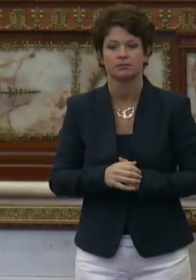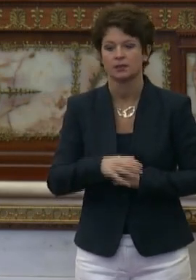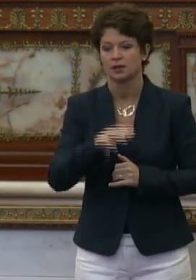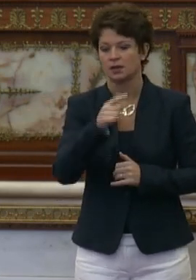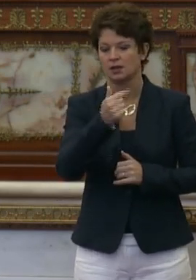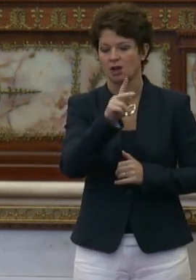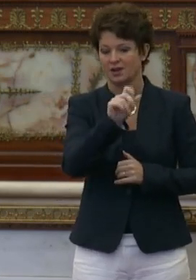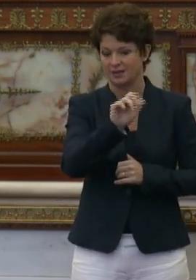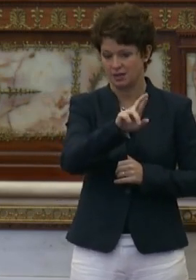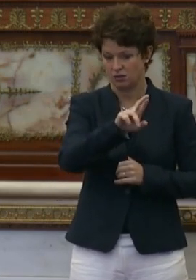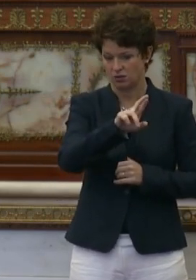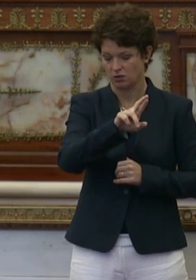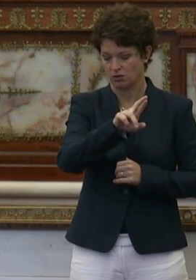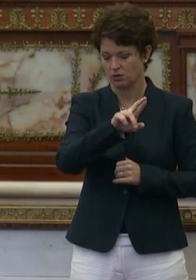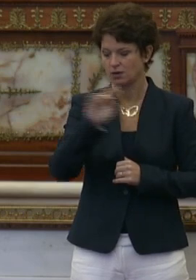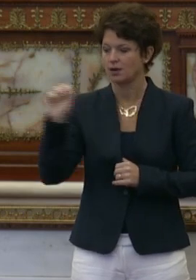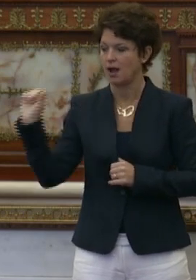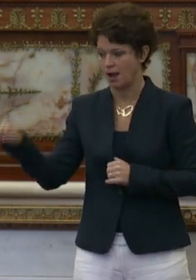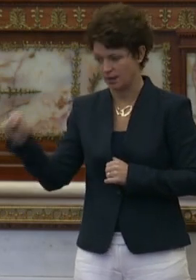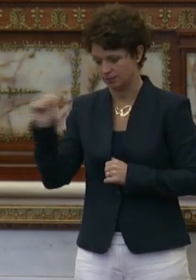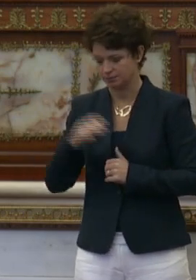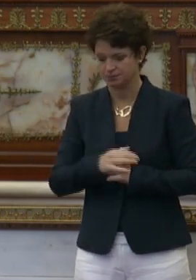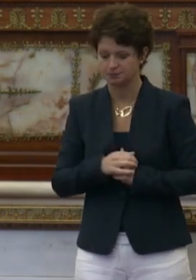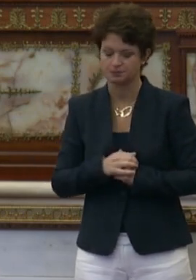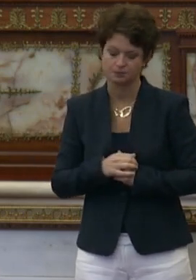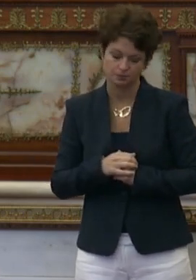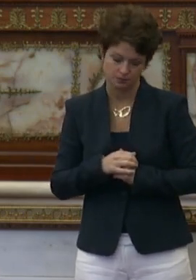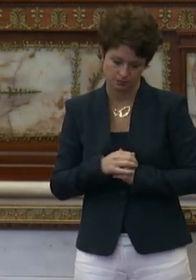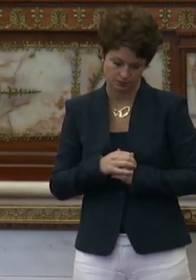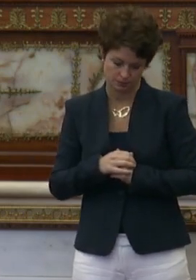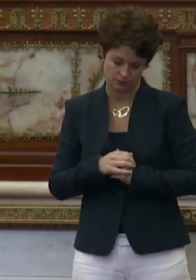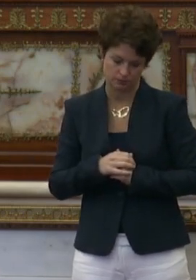Councilwoman Gauthier. Aye.